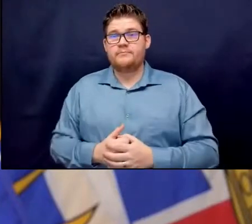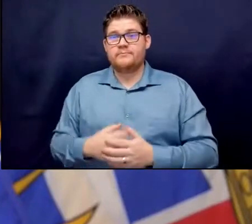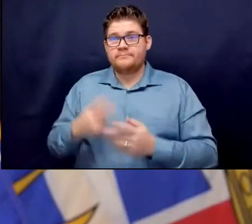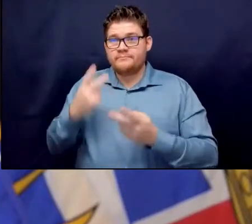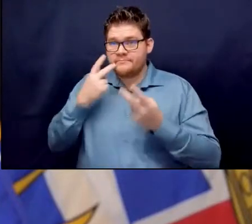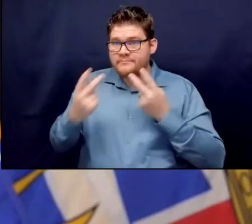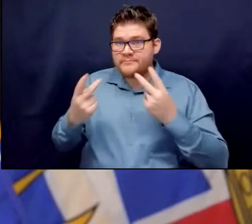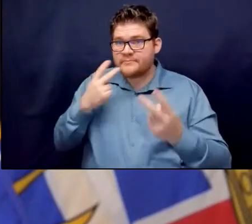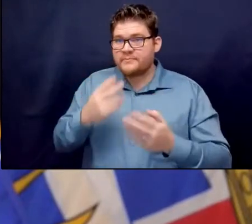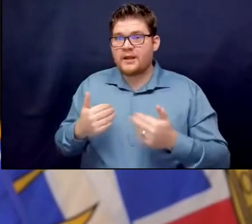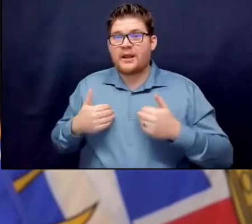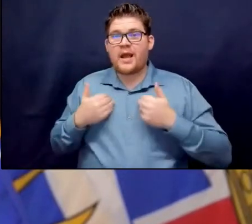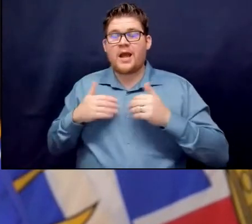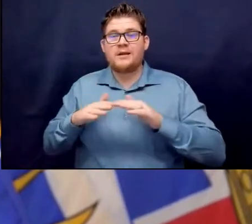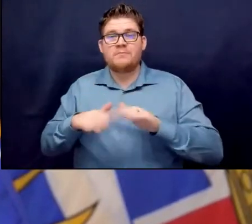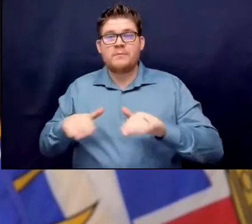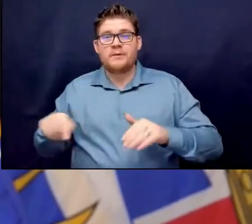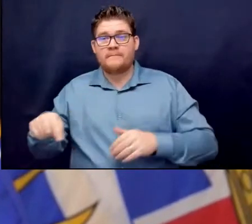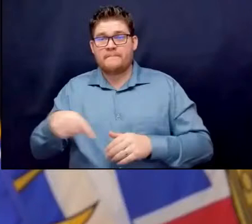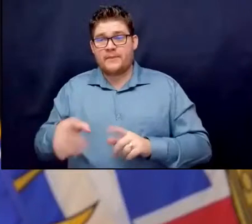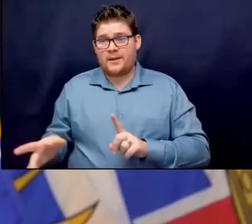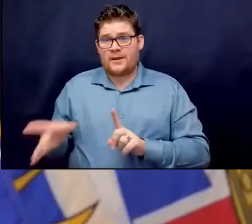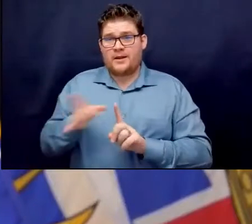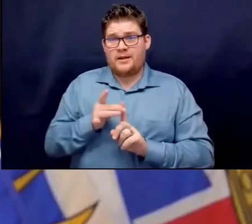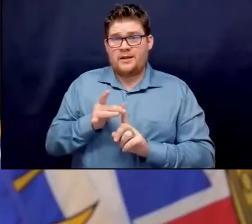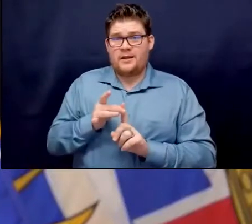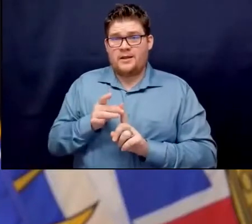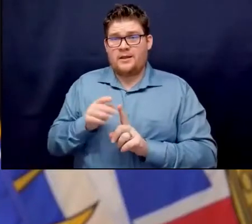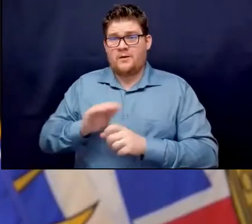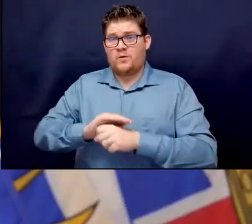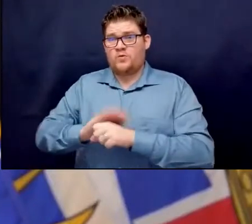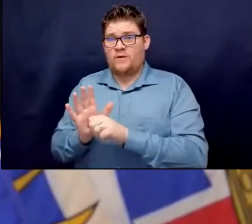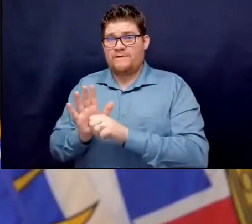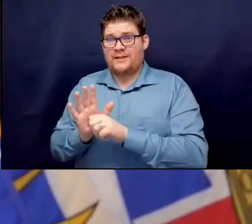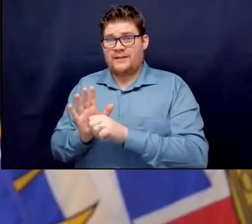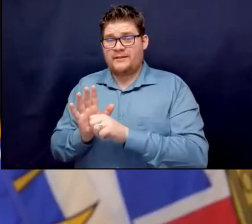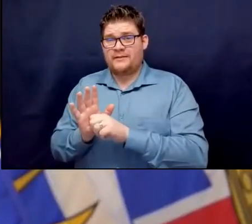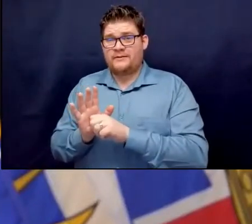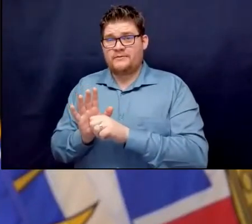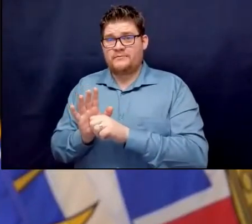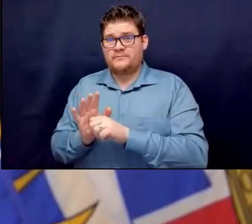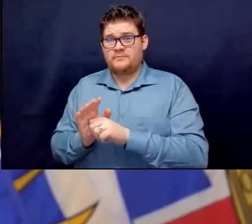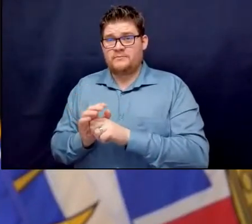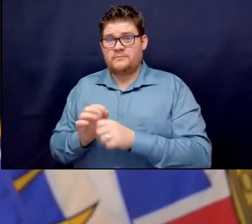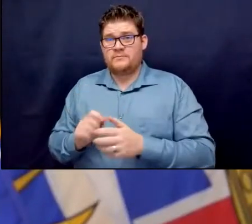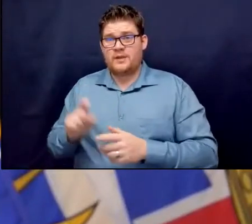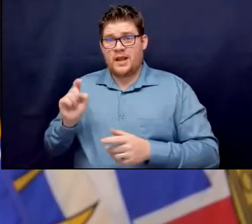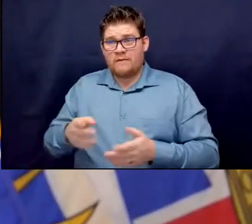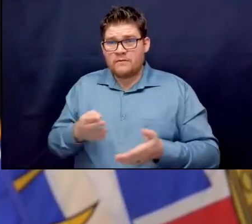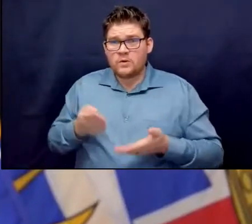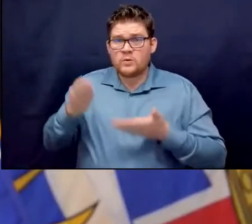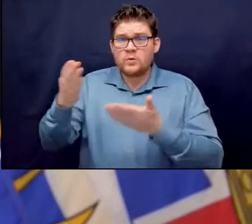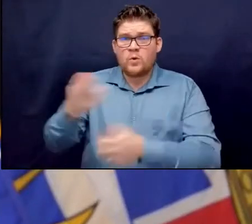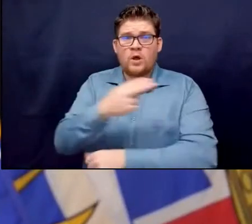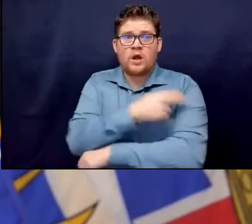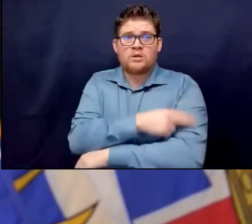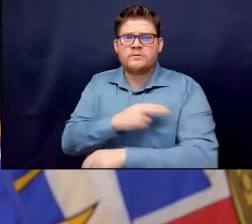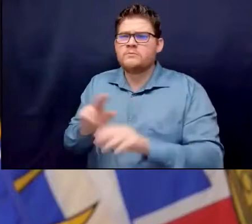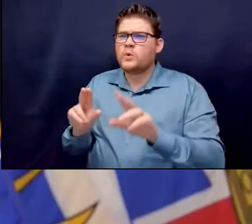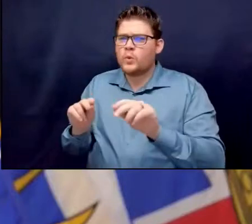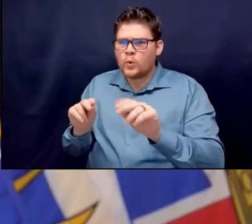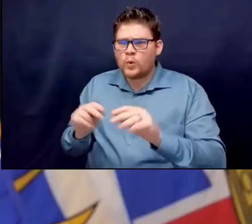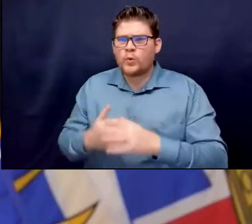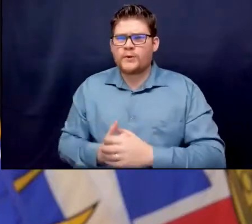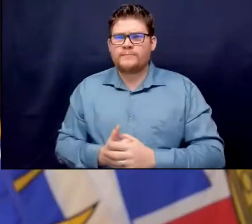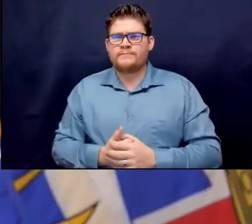So there is a balancing of those risks. What we're saying is, yeah, we need to get on with our lives. We need to move through this. We're in a